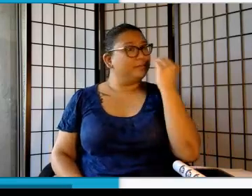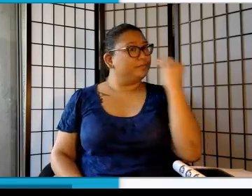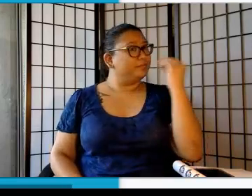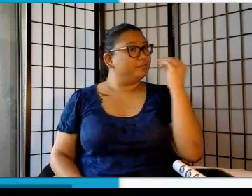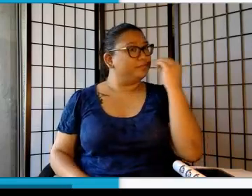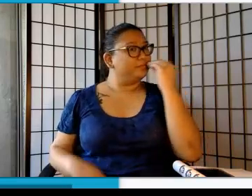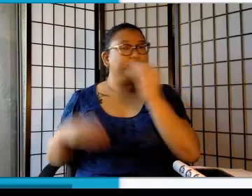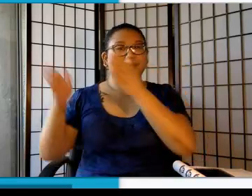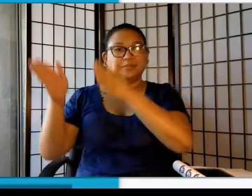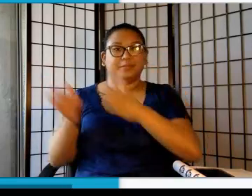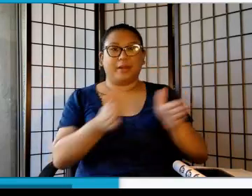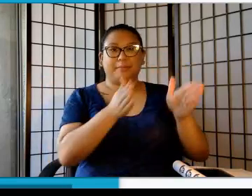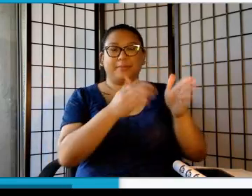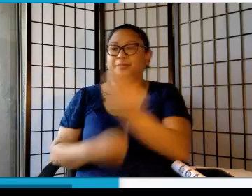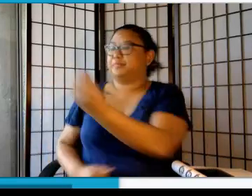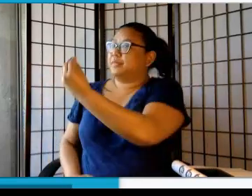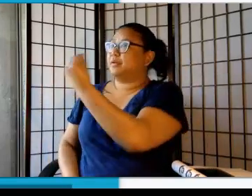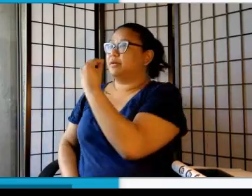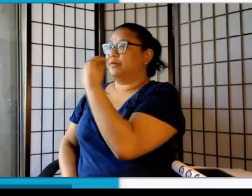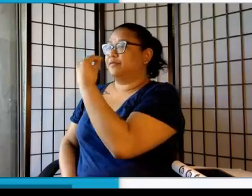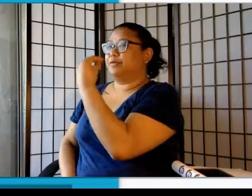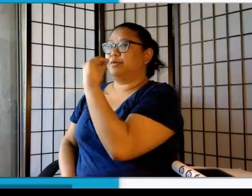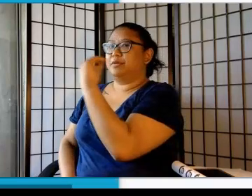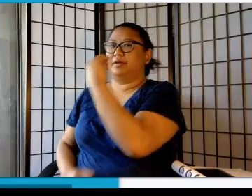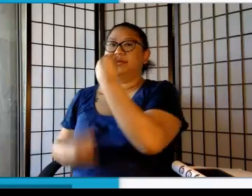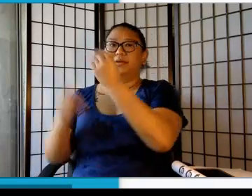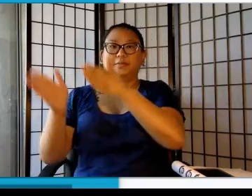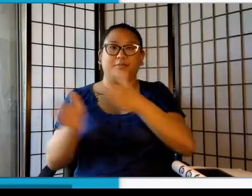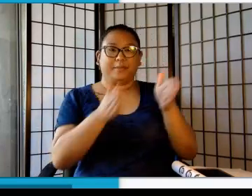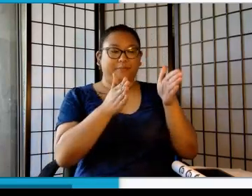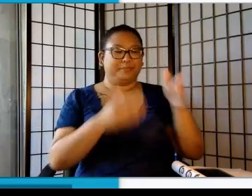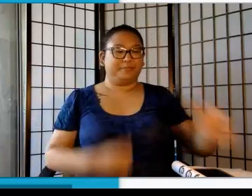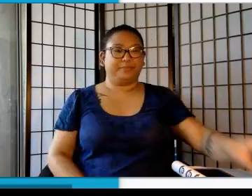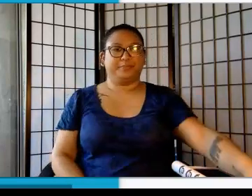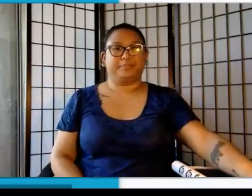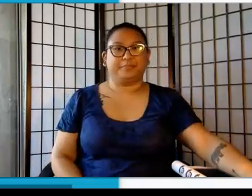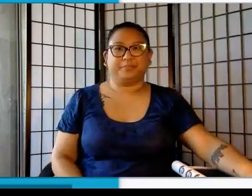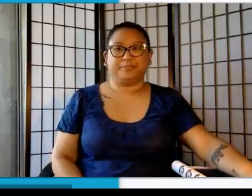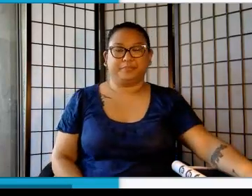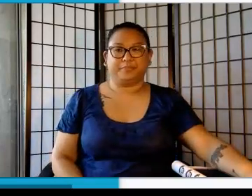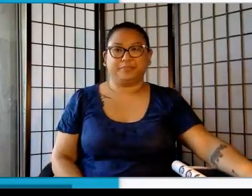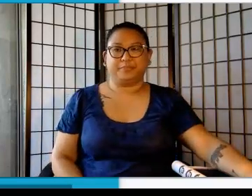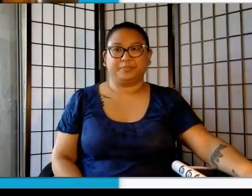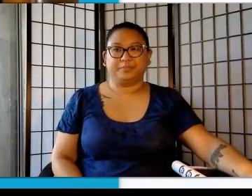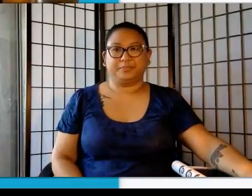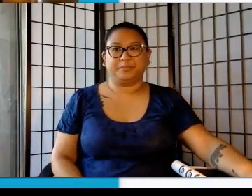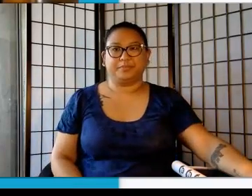Food, prep. Food, prep.